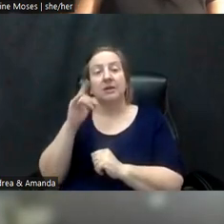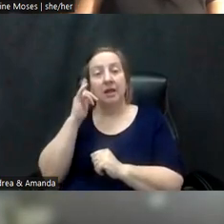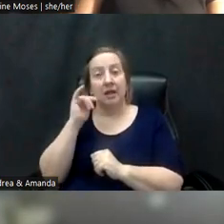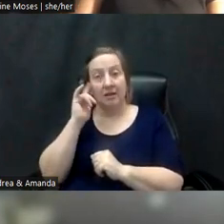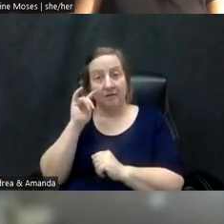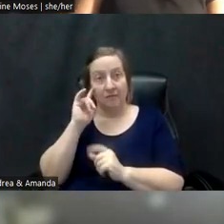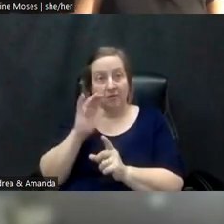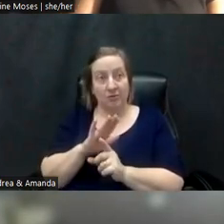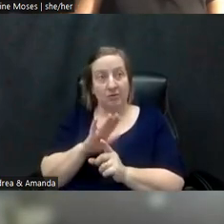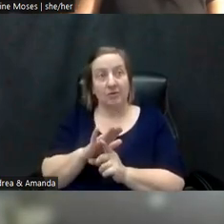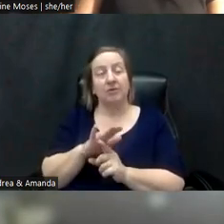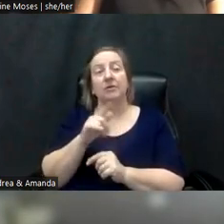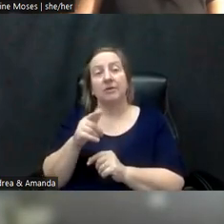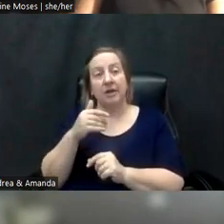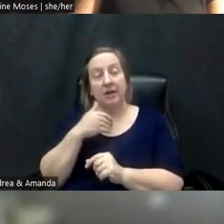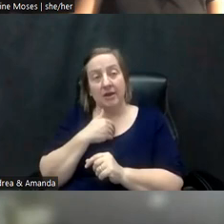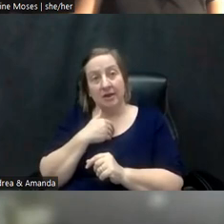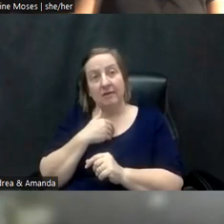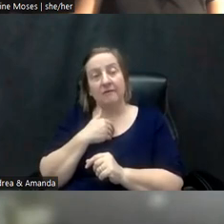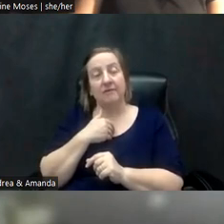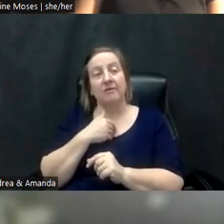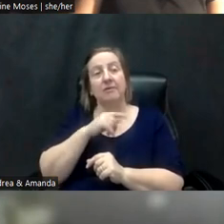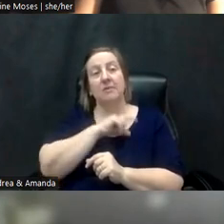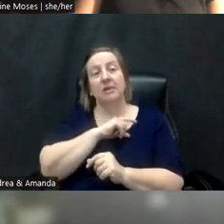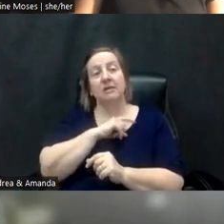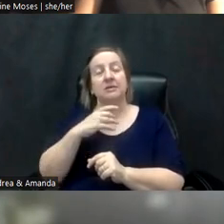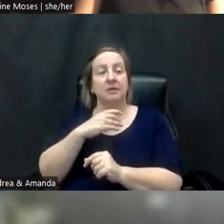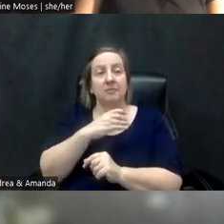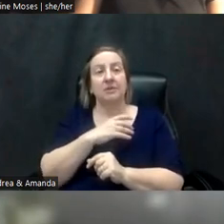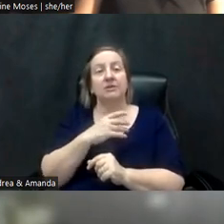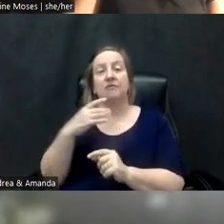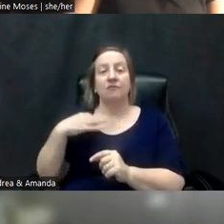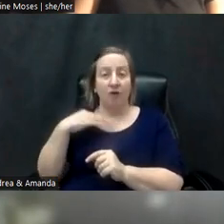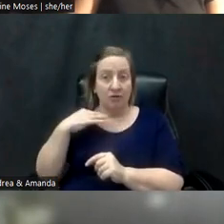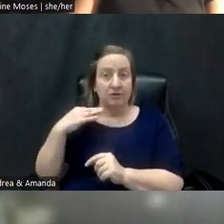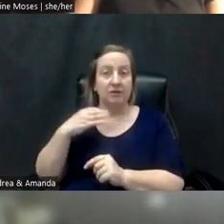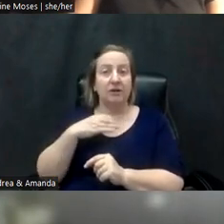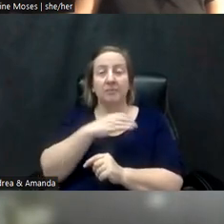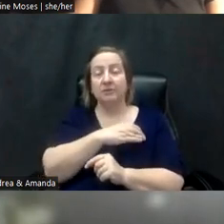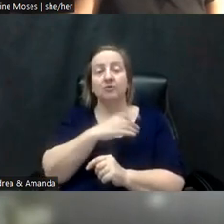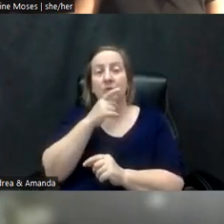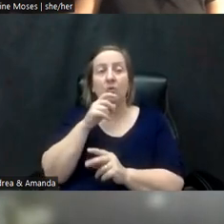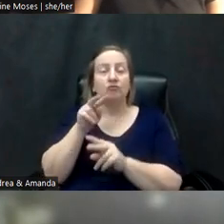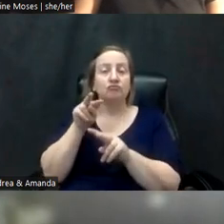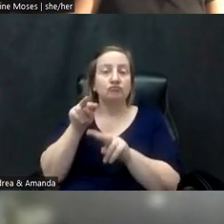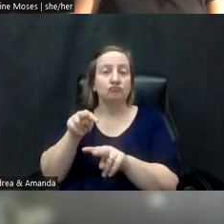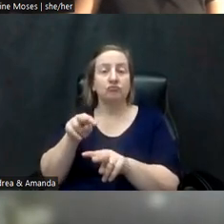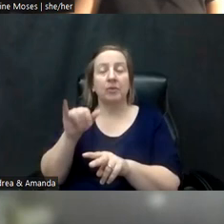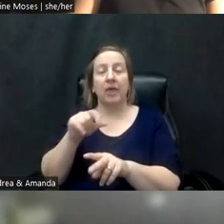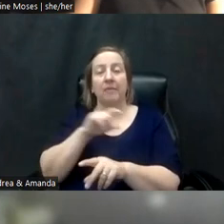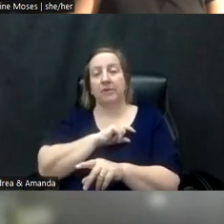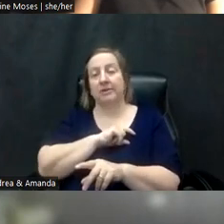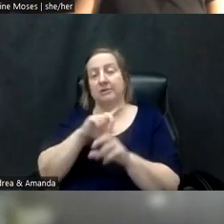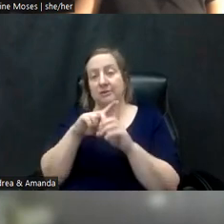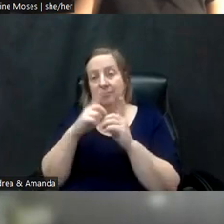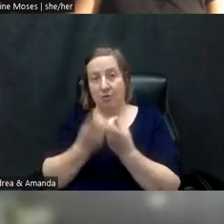Oakland, California. They have a police commission that's a volunteer commission that oversees the police department. They